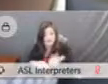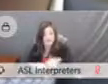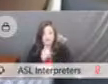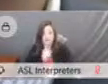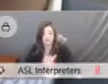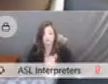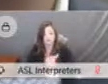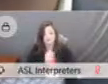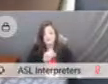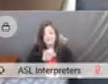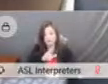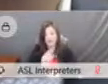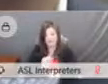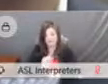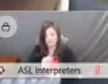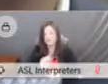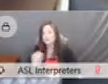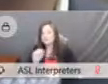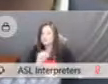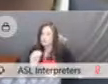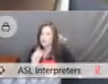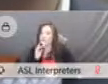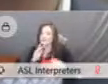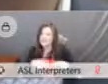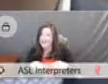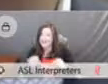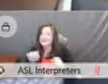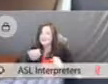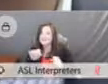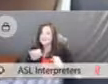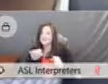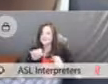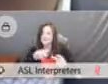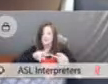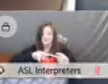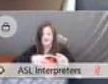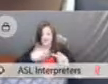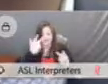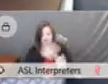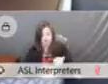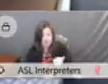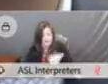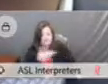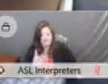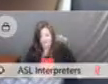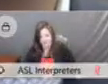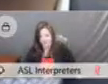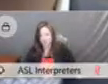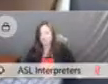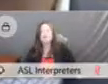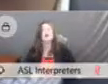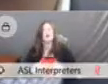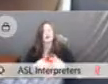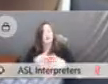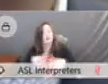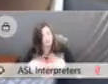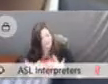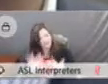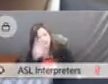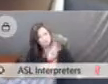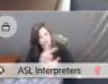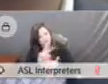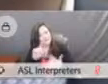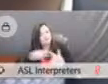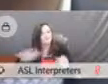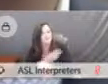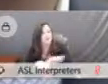series. So it takes a couple of weeks after the second shot to be fully protected. So we